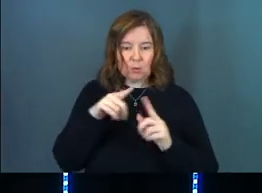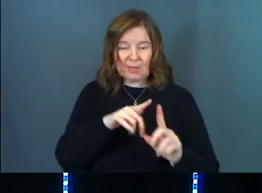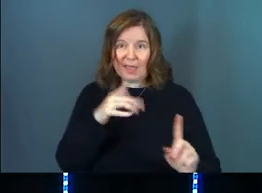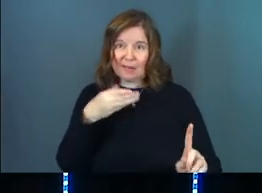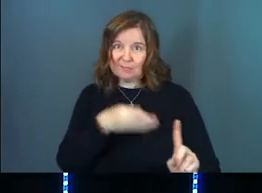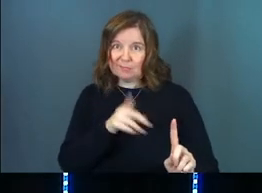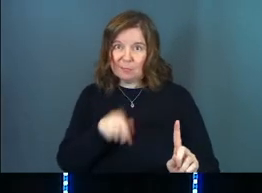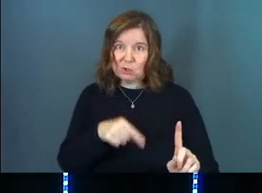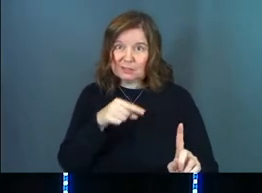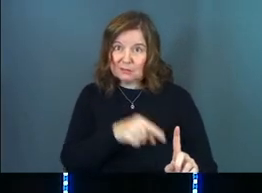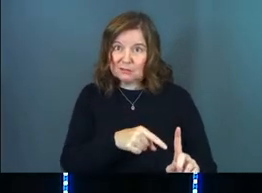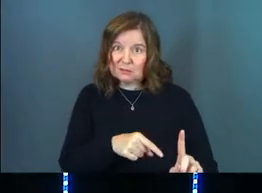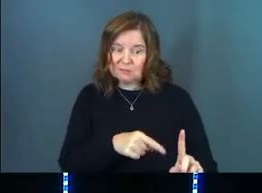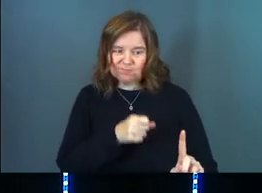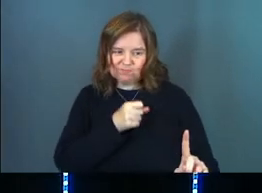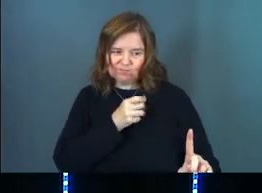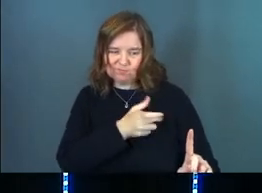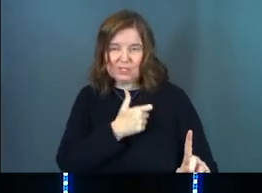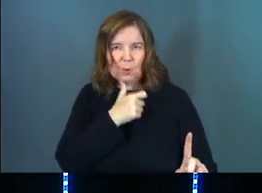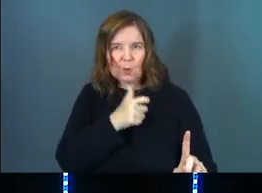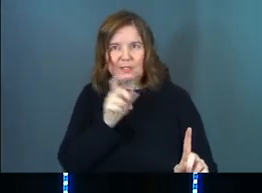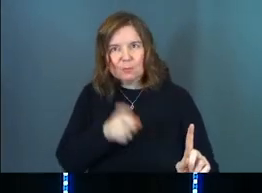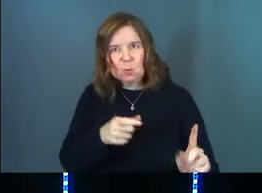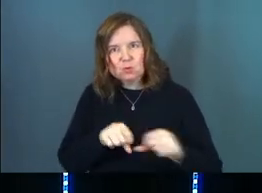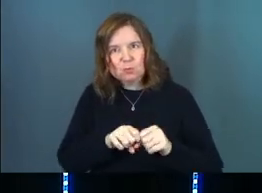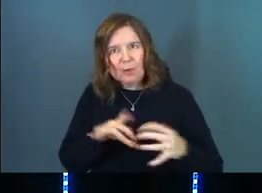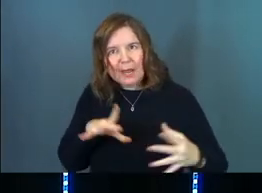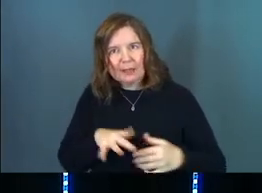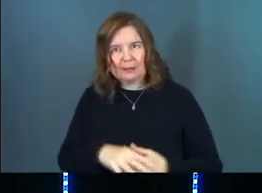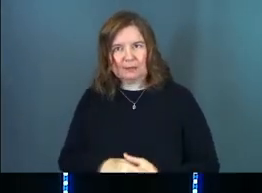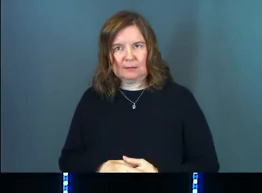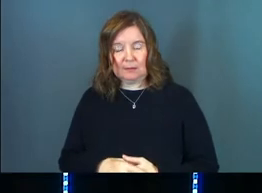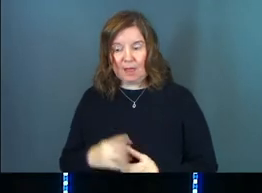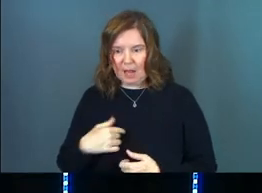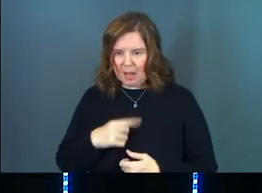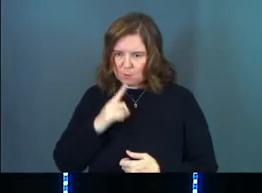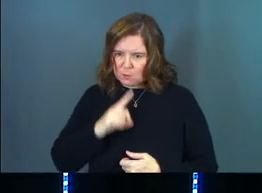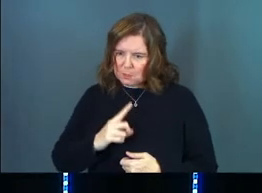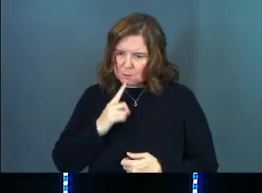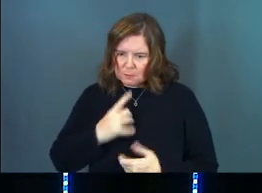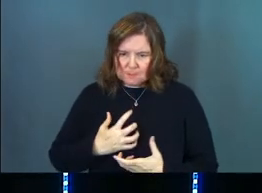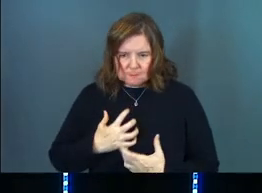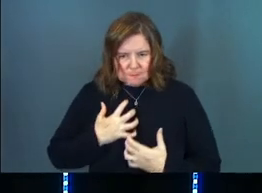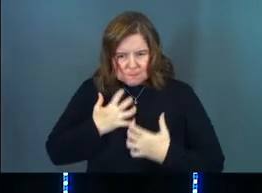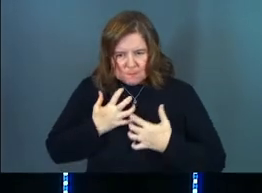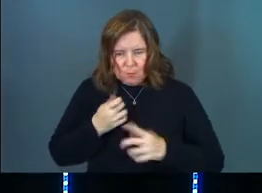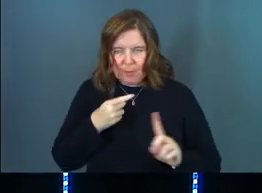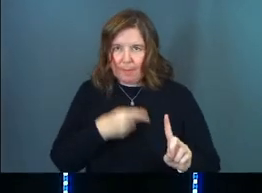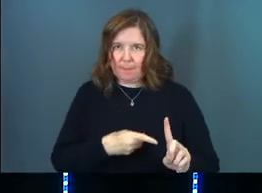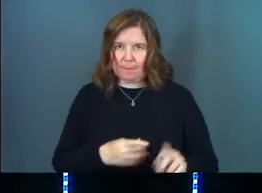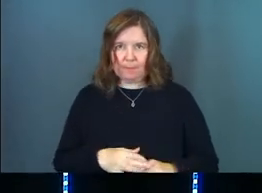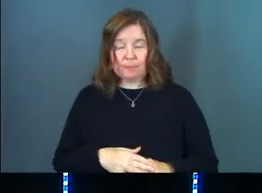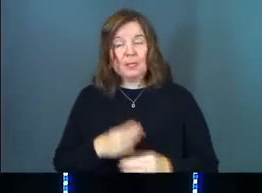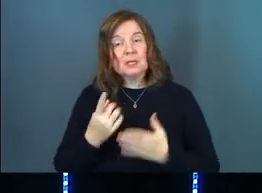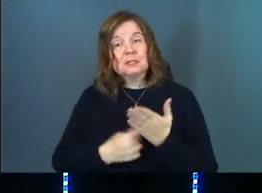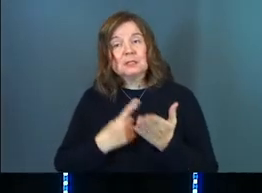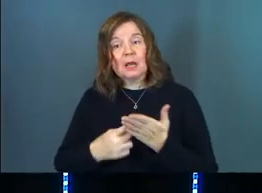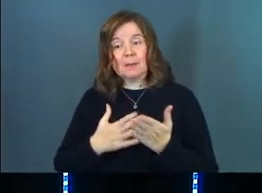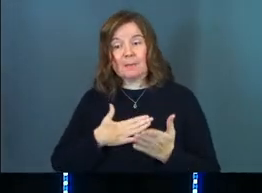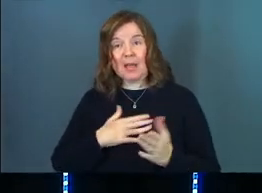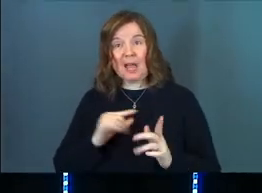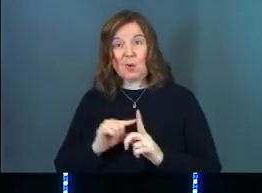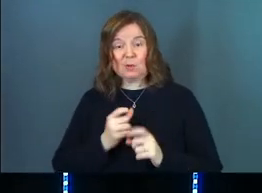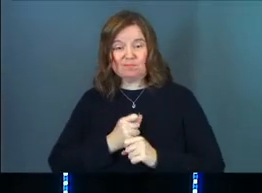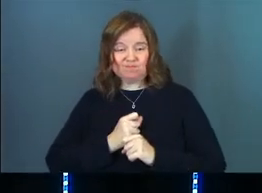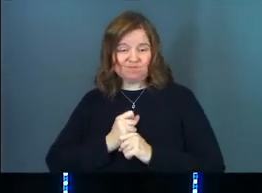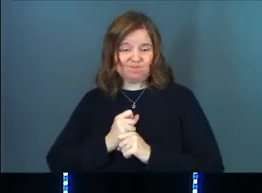that ex-spouse. Because it wasn't supposed to break. And I'm really, really angry with them. And sometimes my